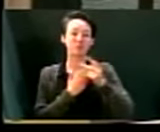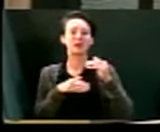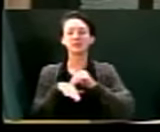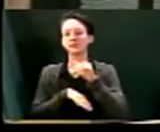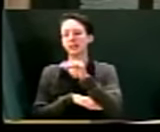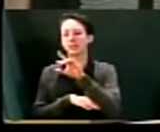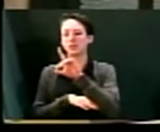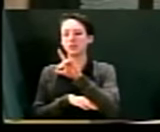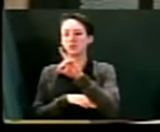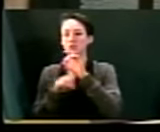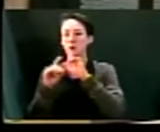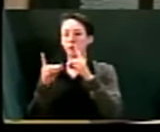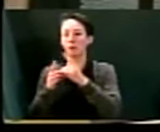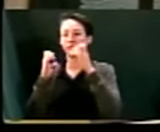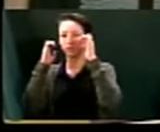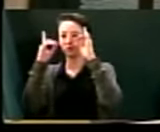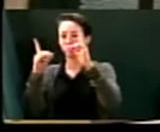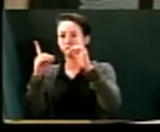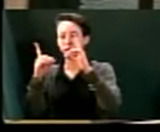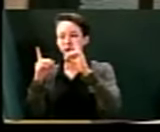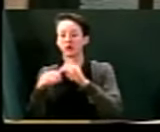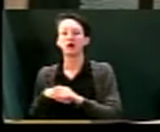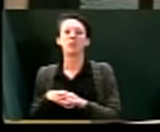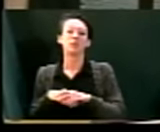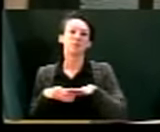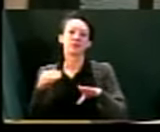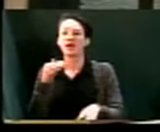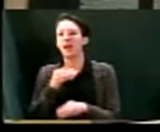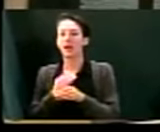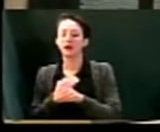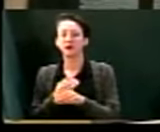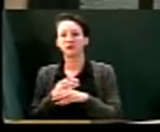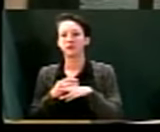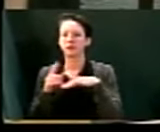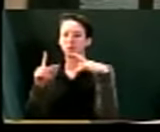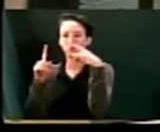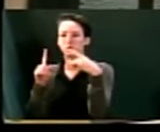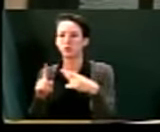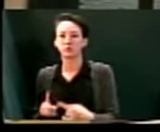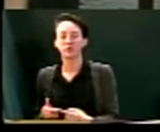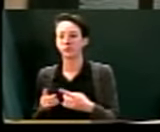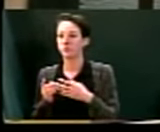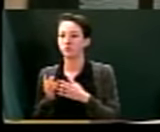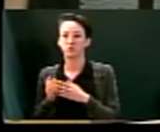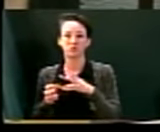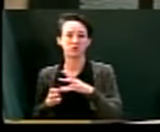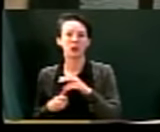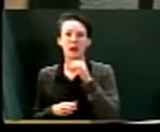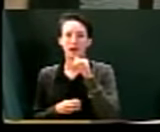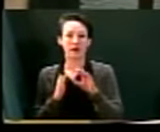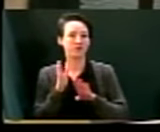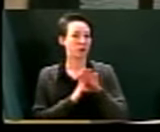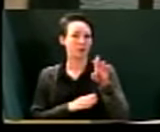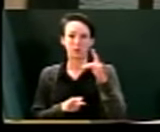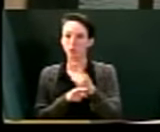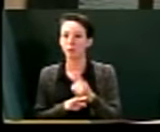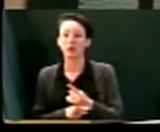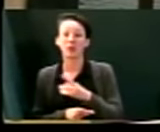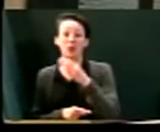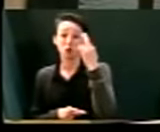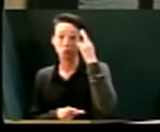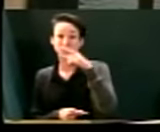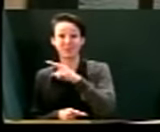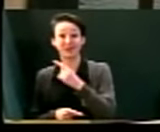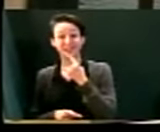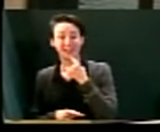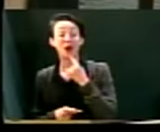They compressed objectives. They made it super rigorous. Totally developmentally inappropriate, which is why they've said they'll go back this